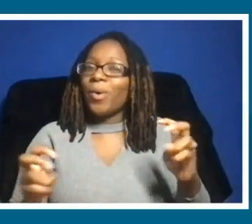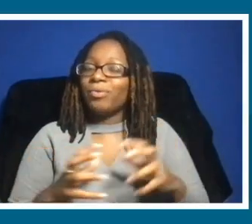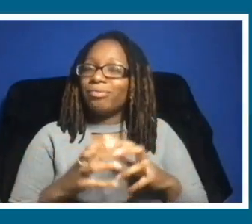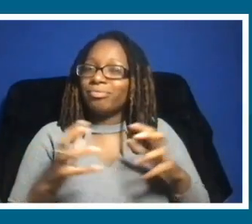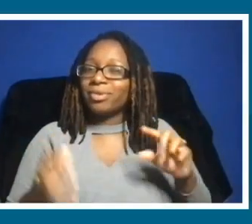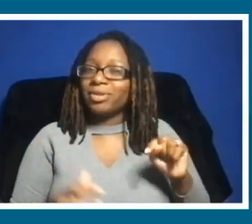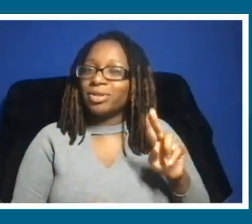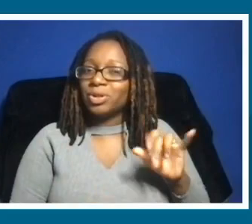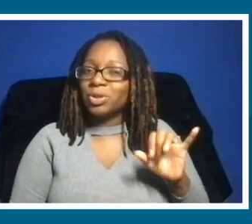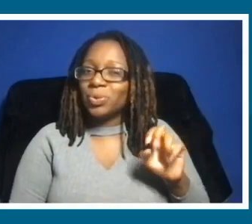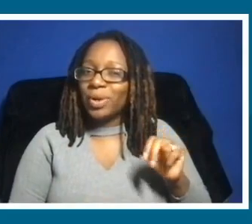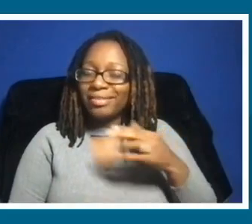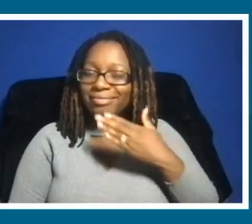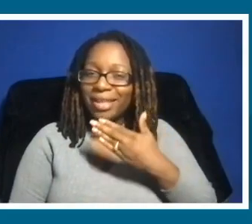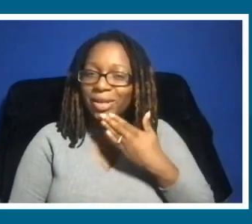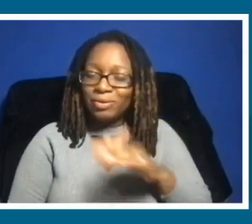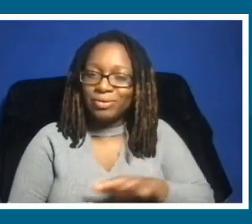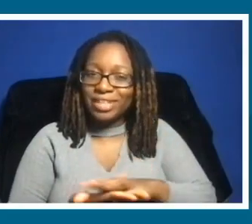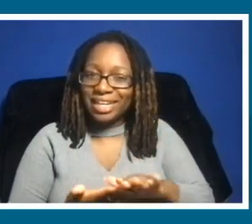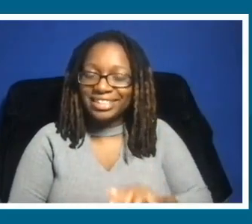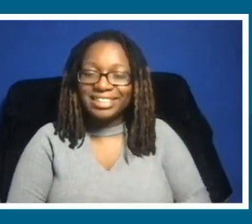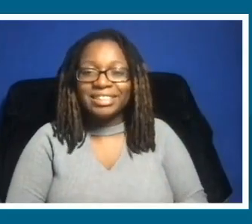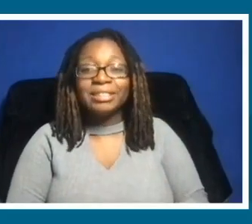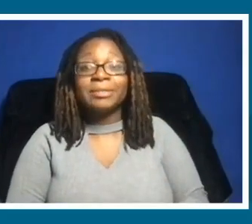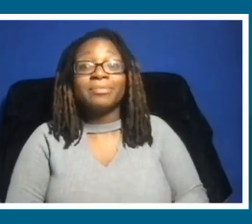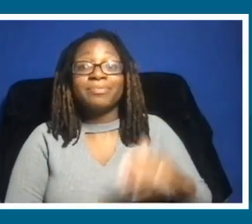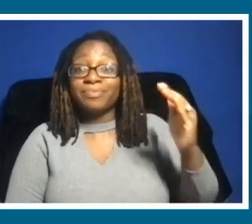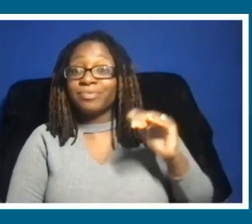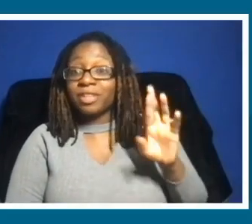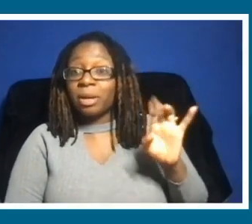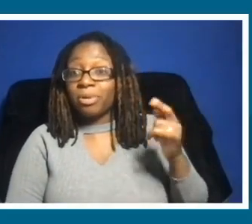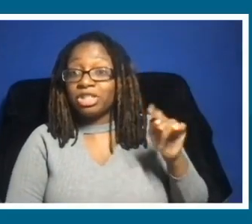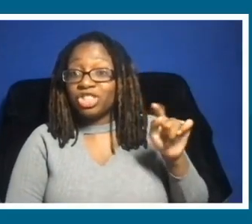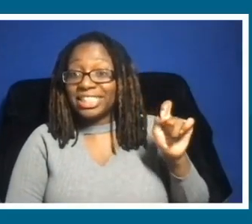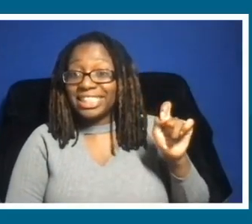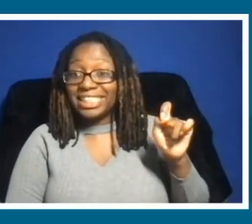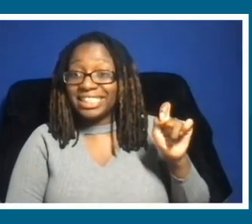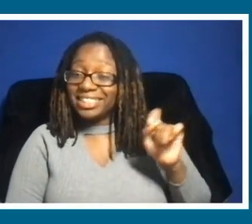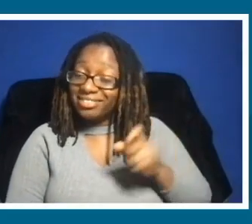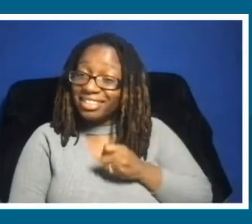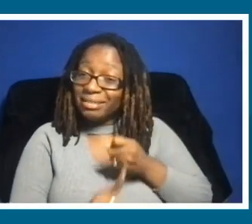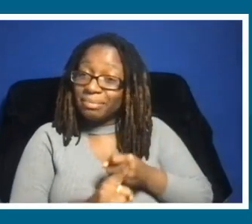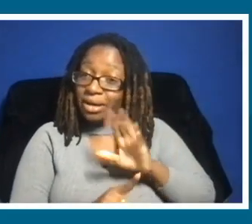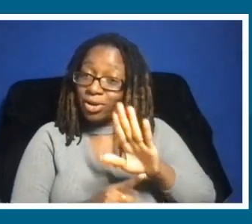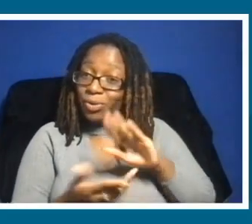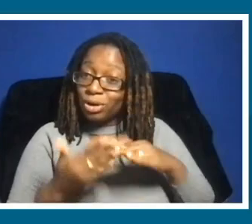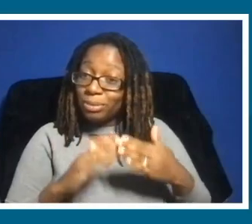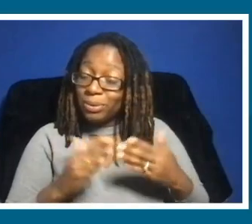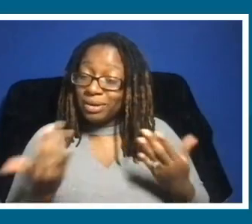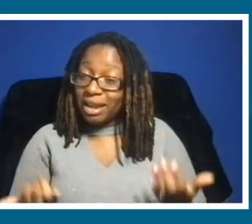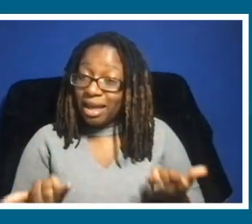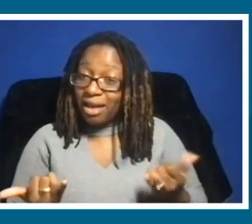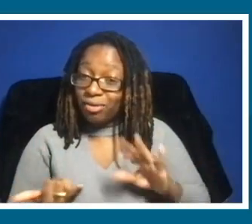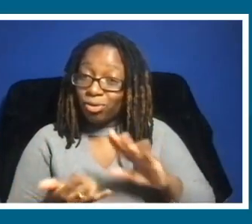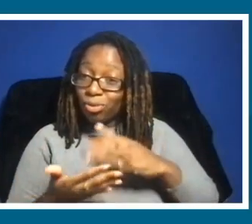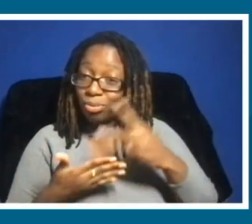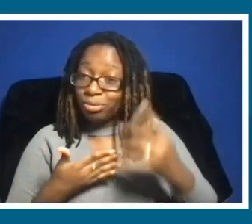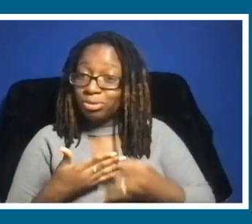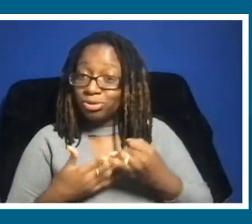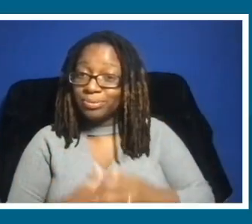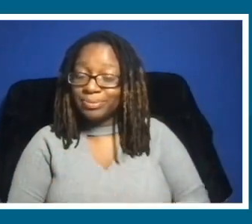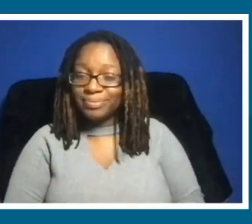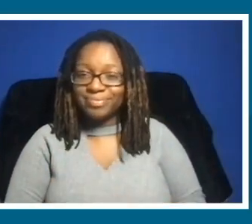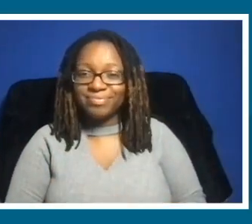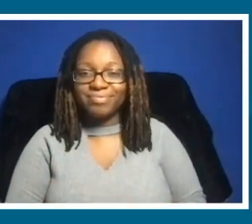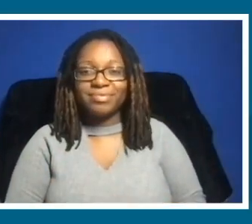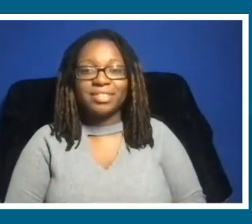All right, Bridget, impact in your community with your project. Sure. So I'm going to just repeat a